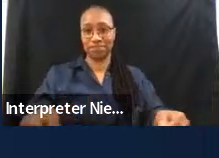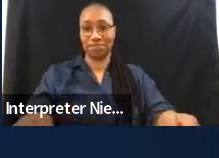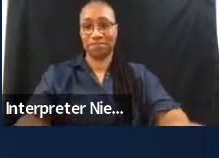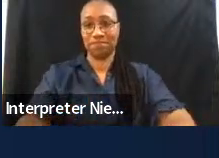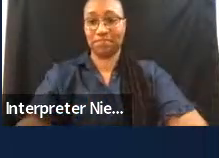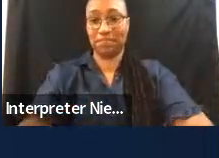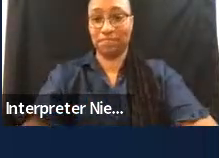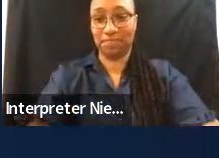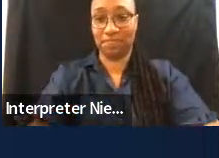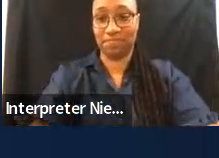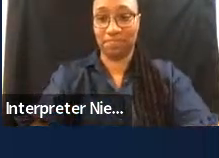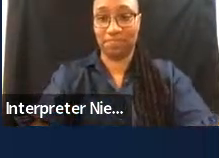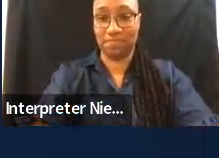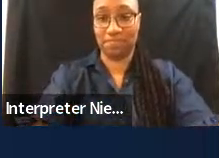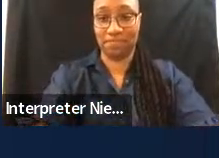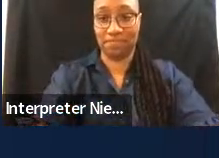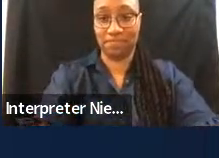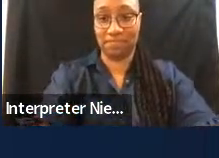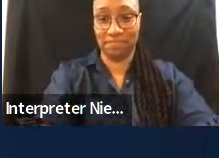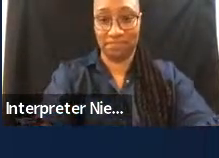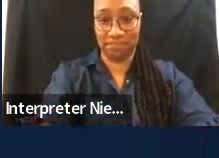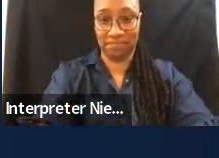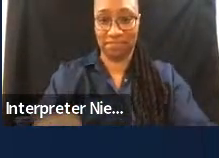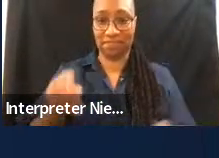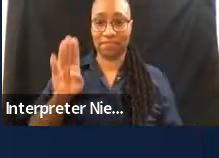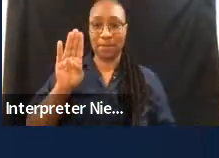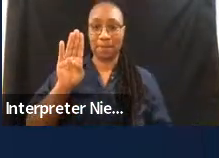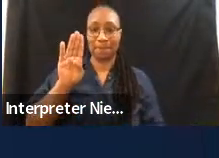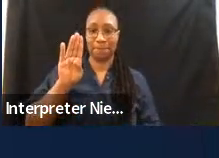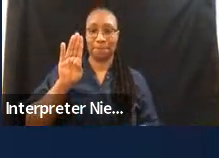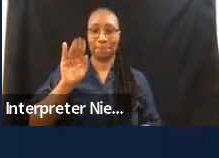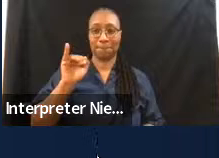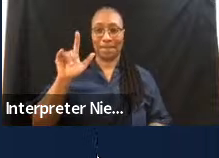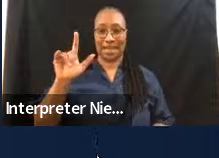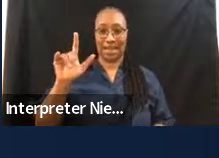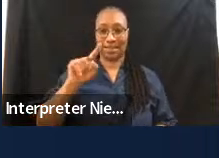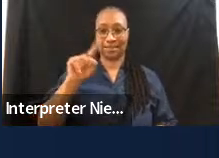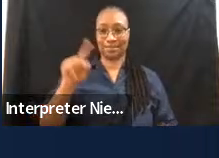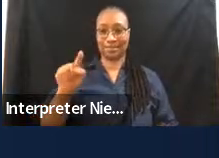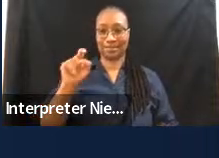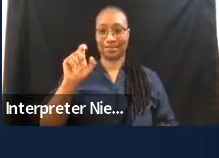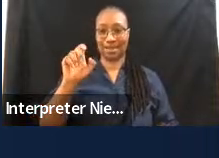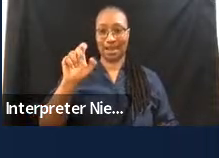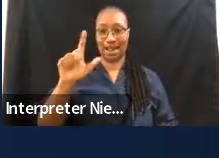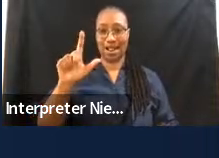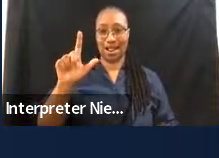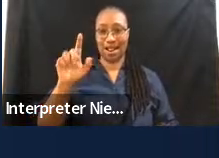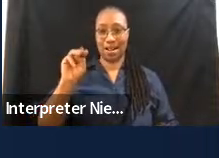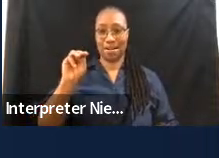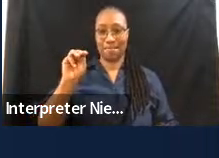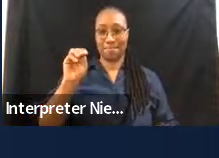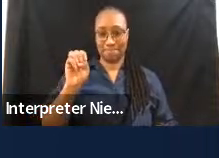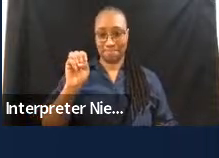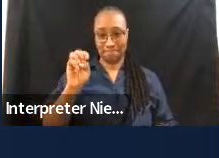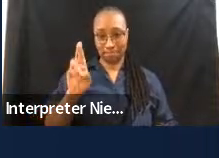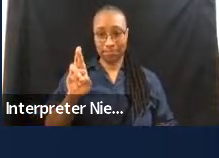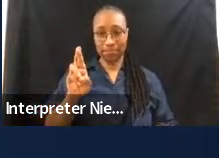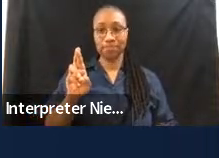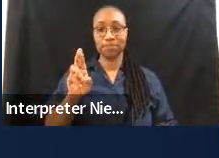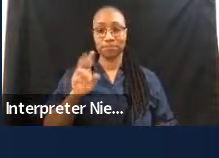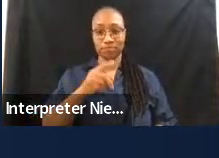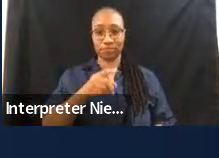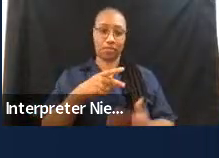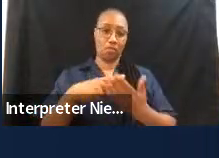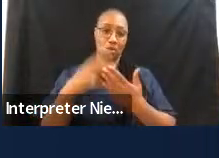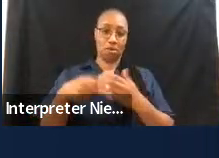Zelmer. Bill Zelmer is Program Manager for Physical Access and Regulatory Affairs at